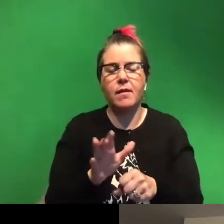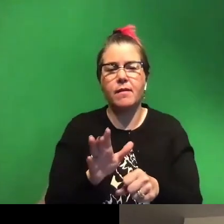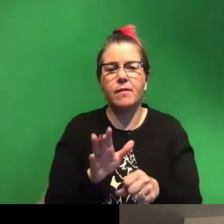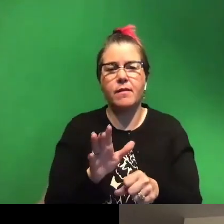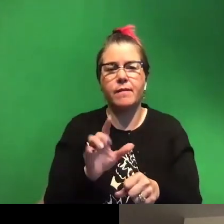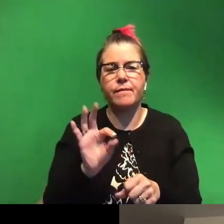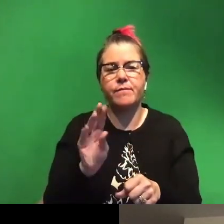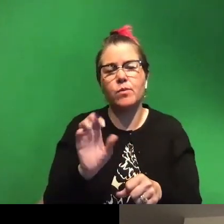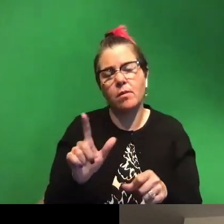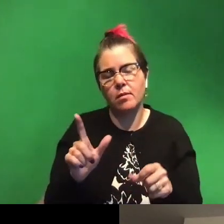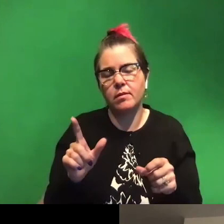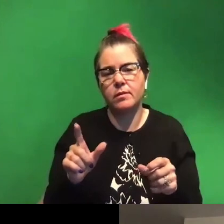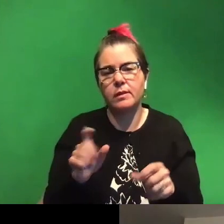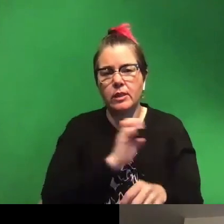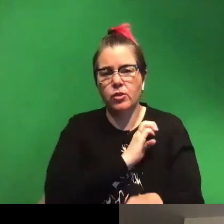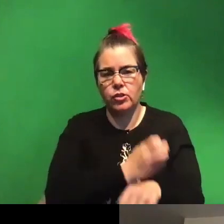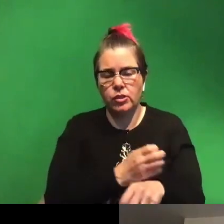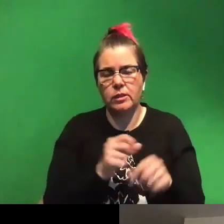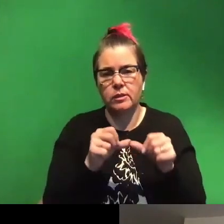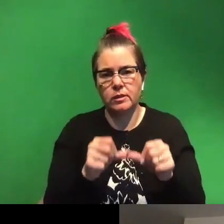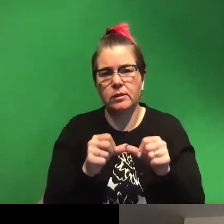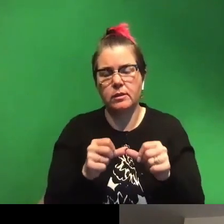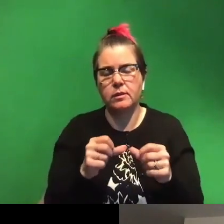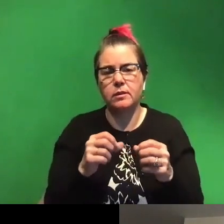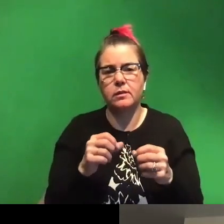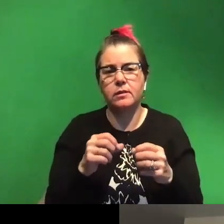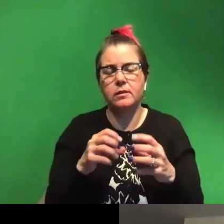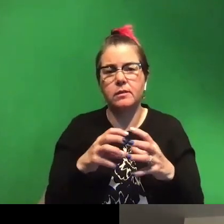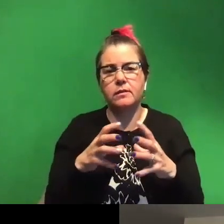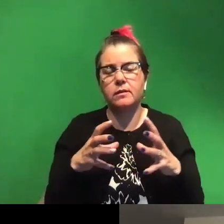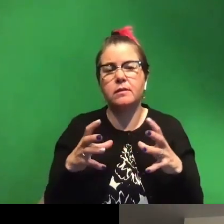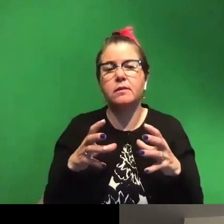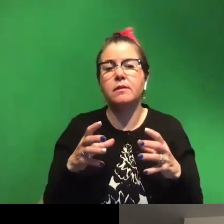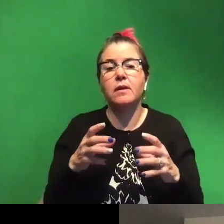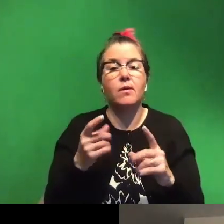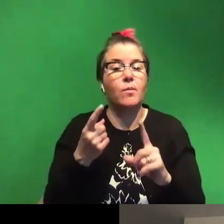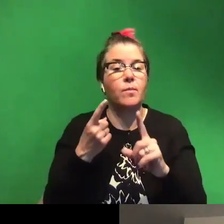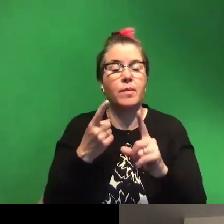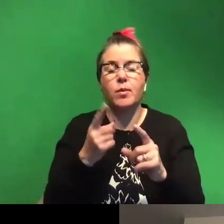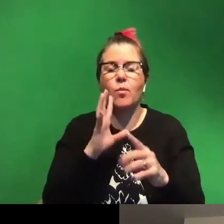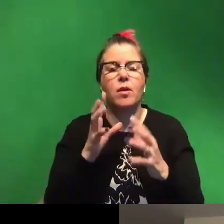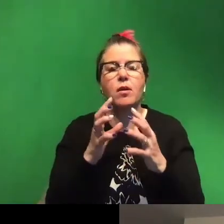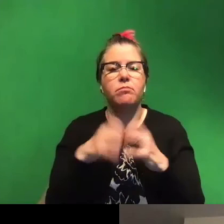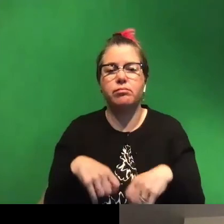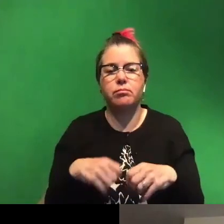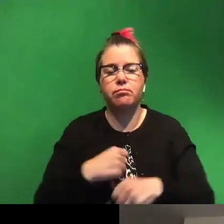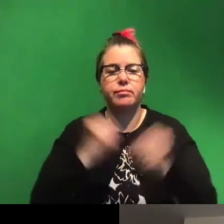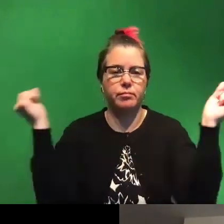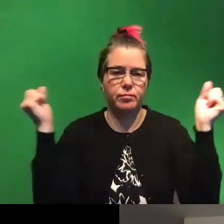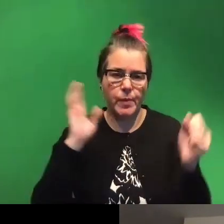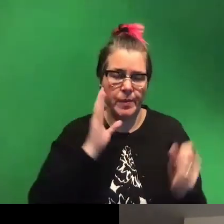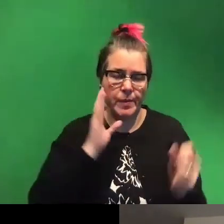fuel to kind of counteract the gravity. So at some point it will collapse and it will explode.